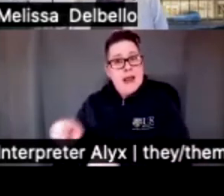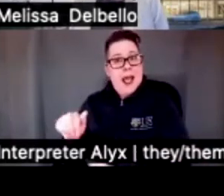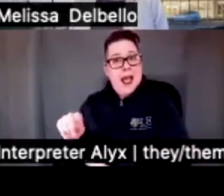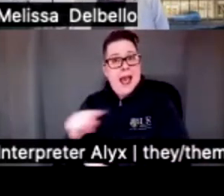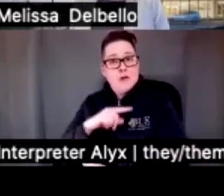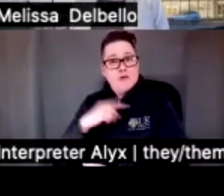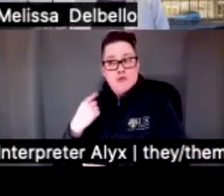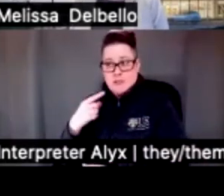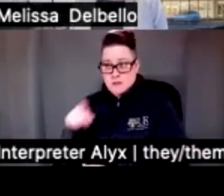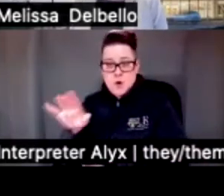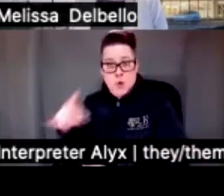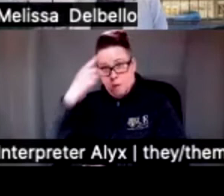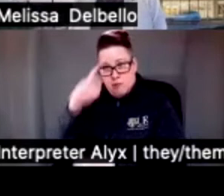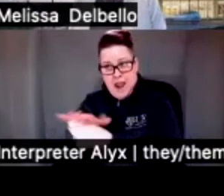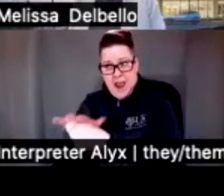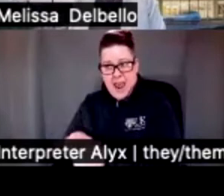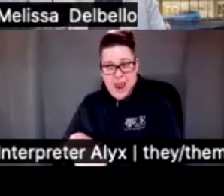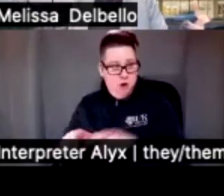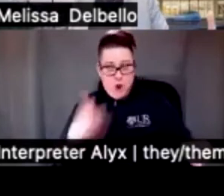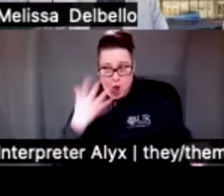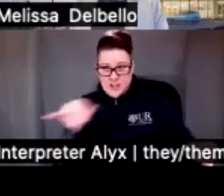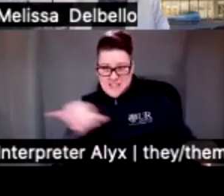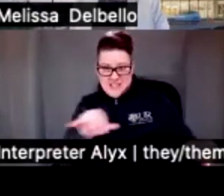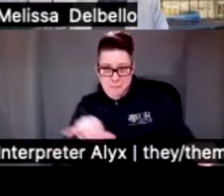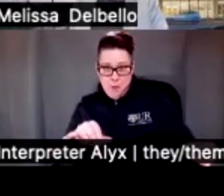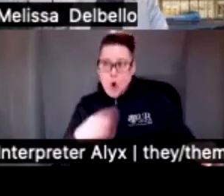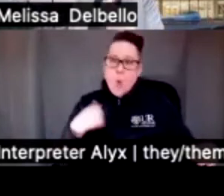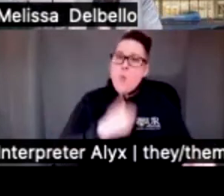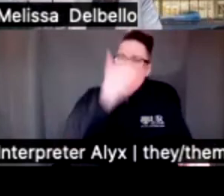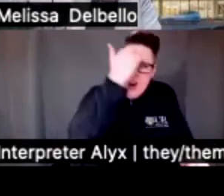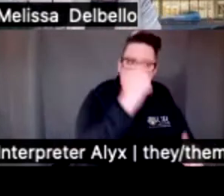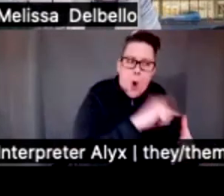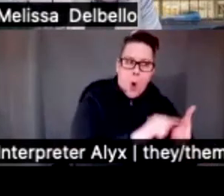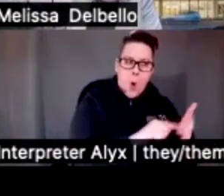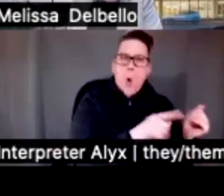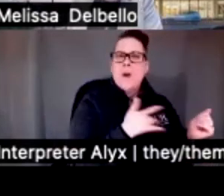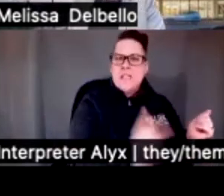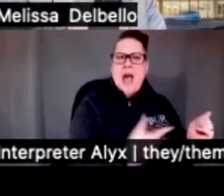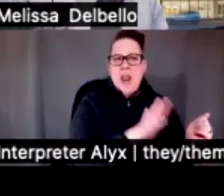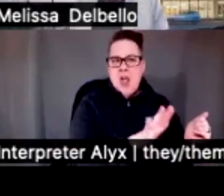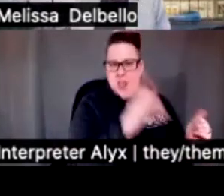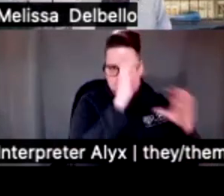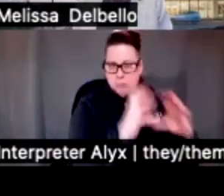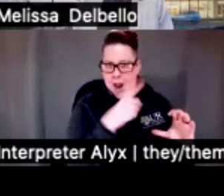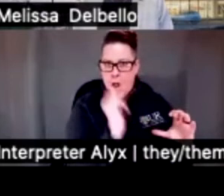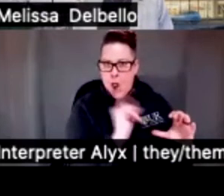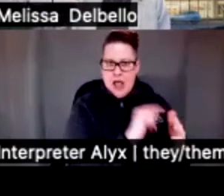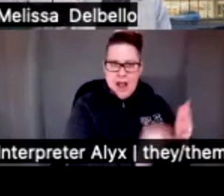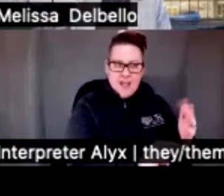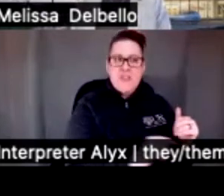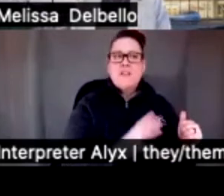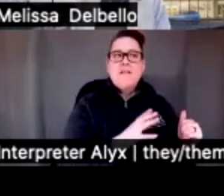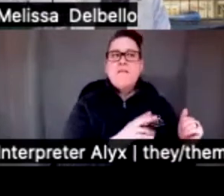And can we use some of these known abnormalities in kids who have bipolar disorder to predict